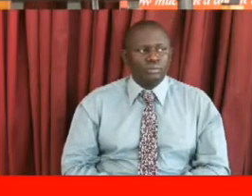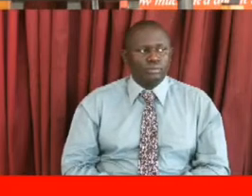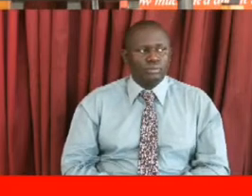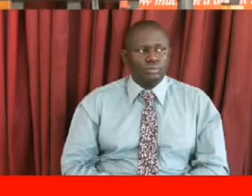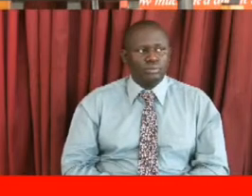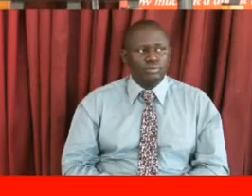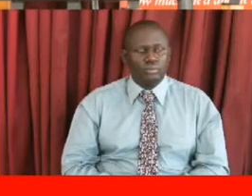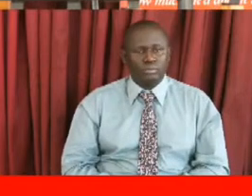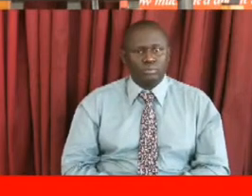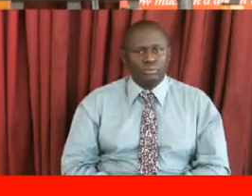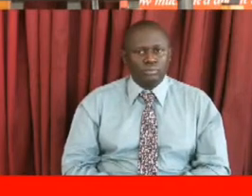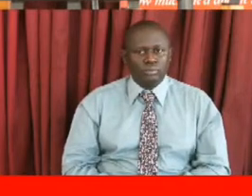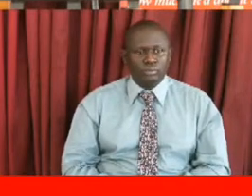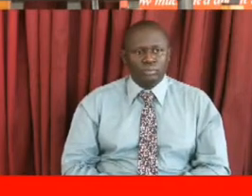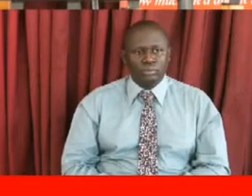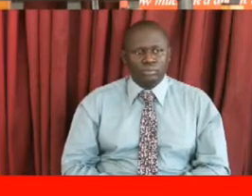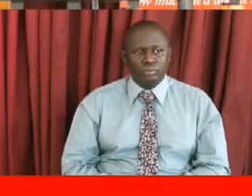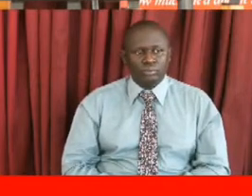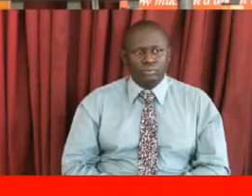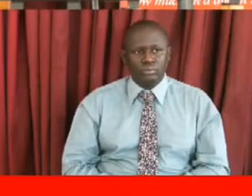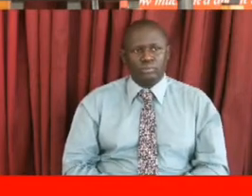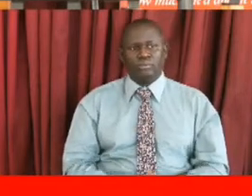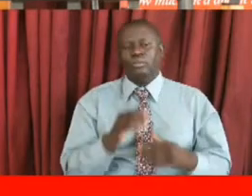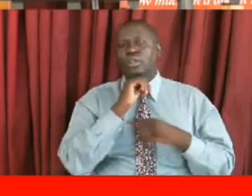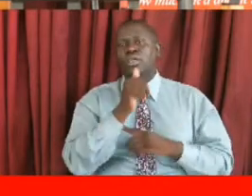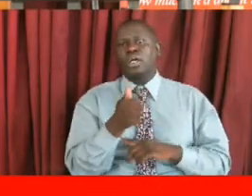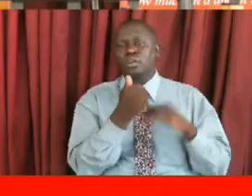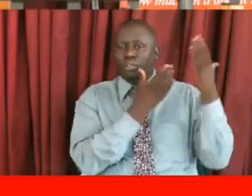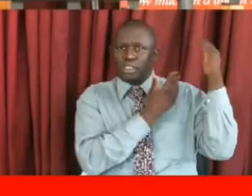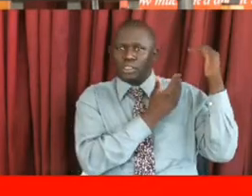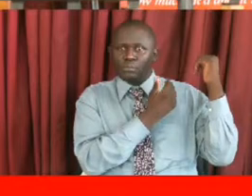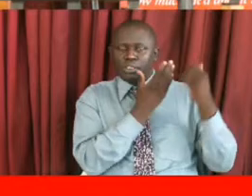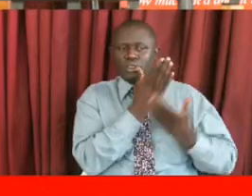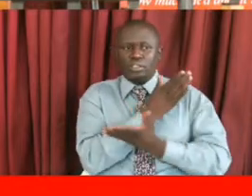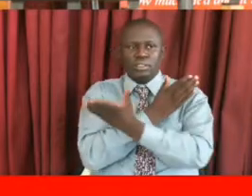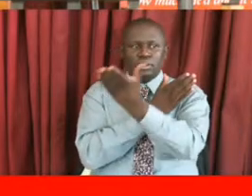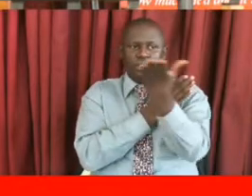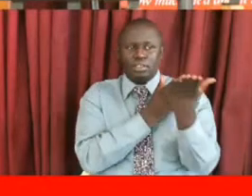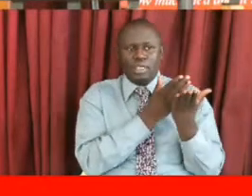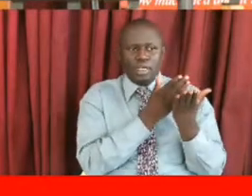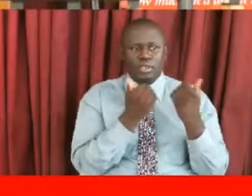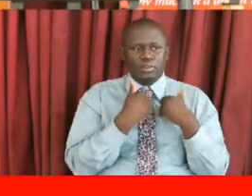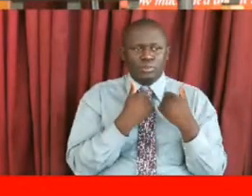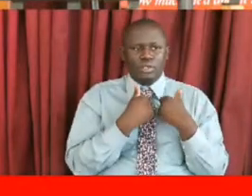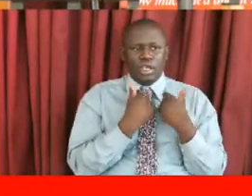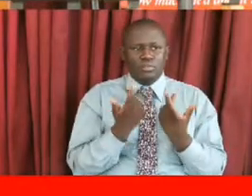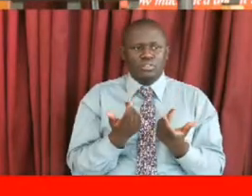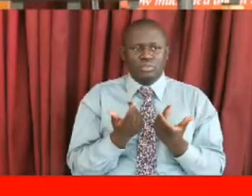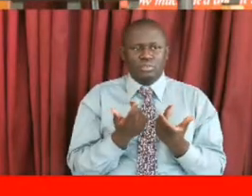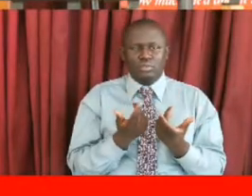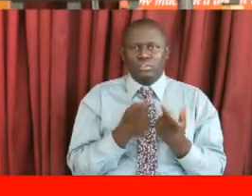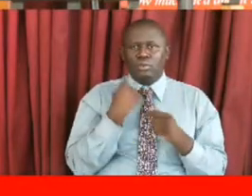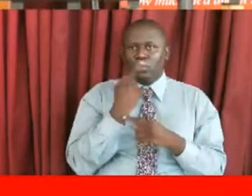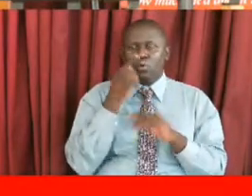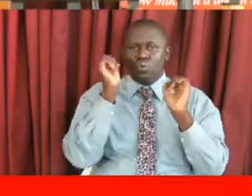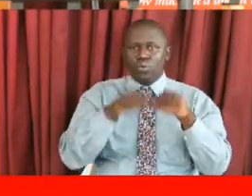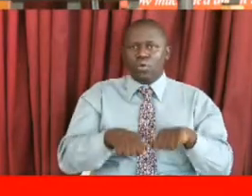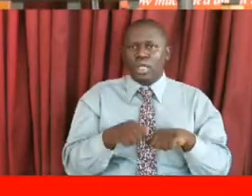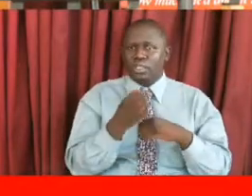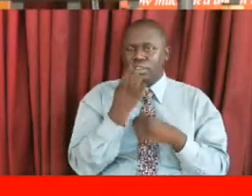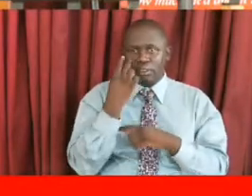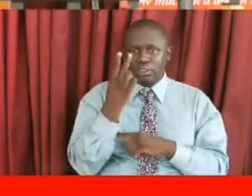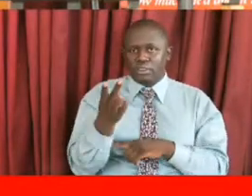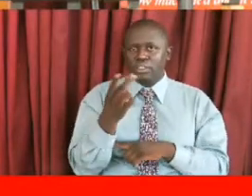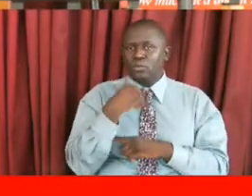himself amen I don't expect there to be a Philip phip who can see a believer of the